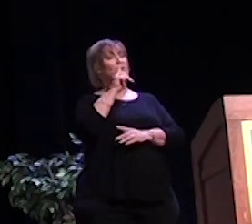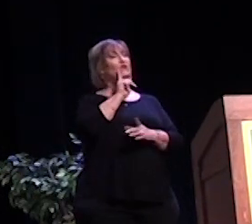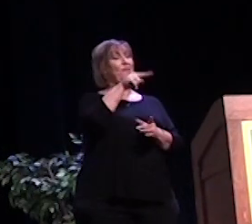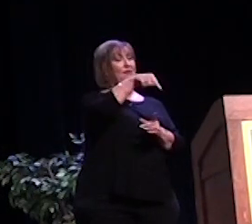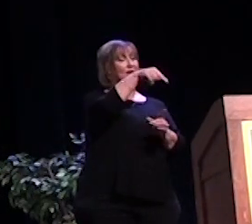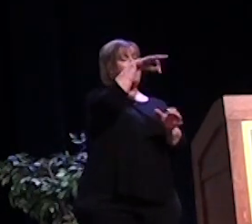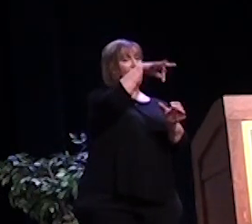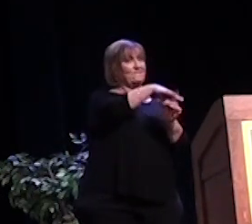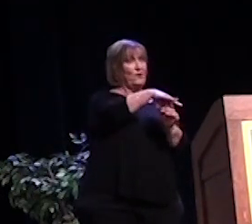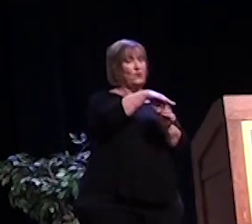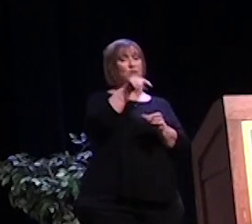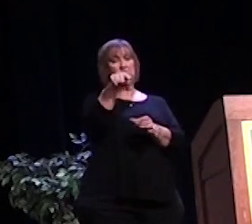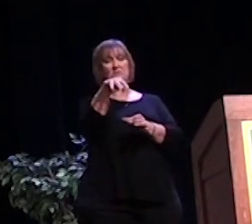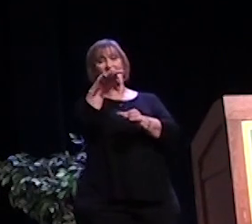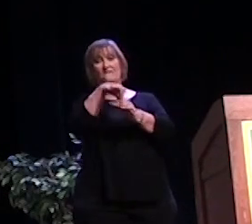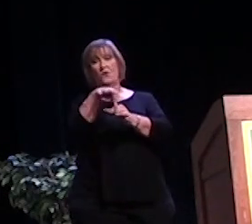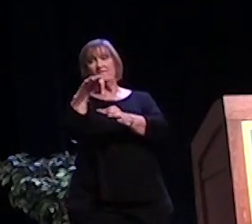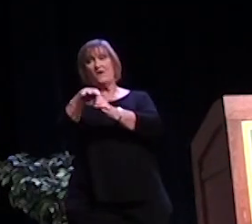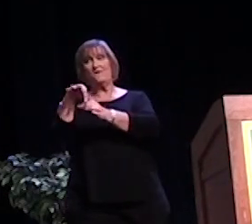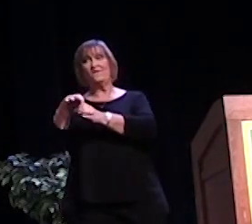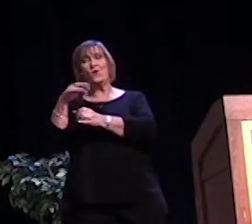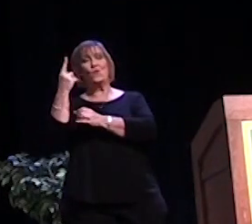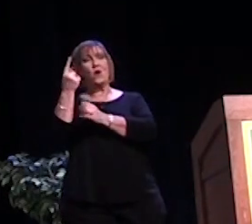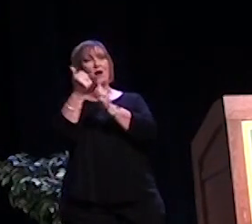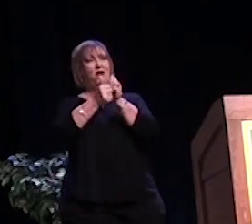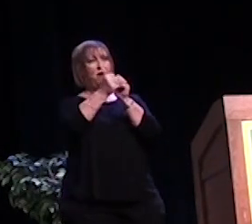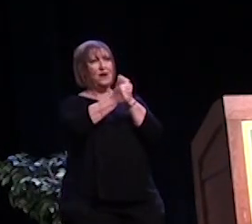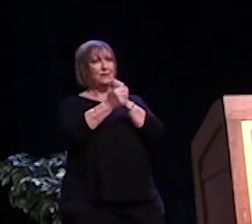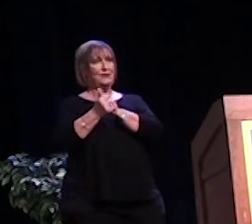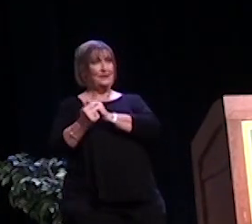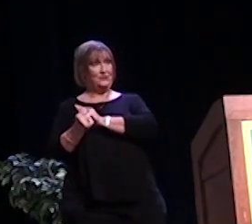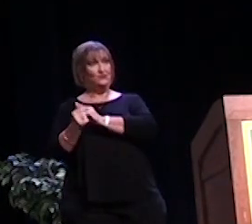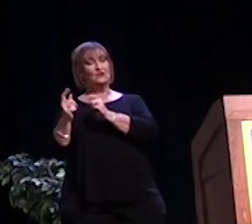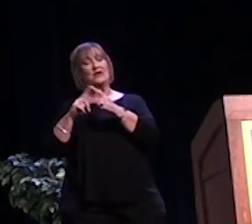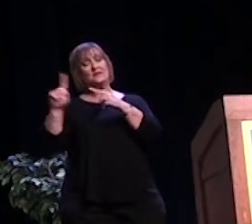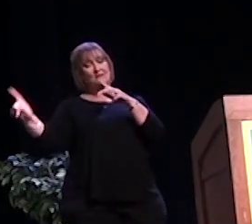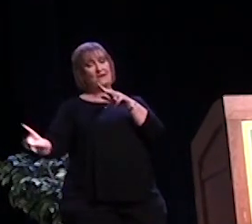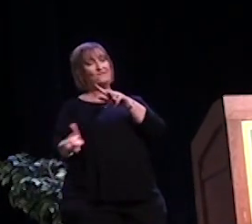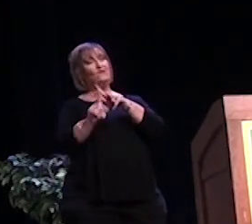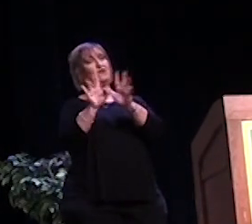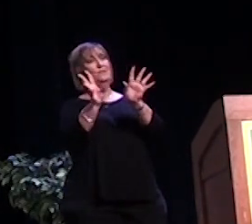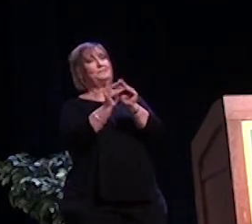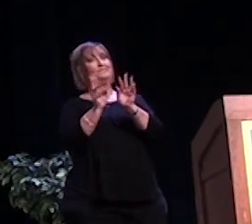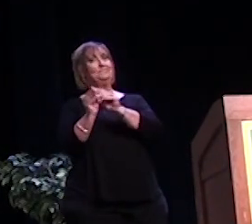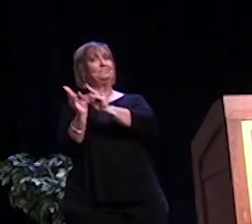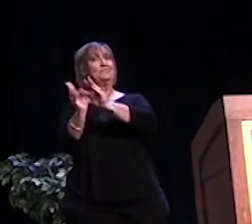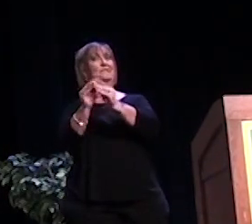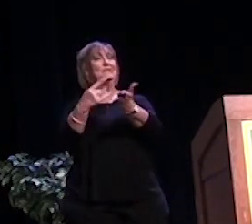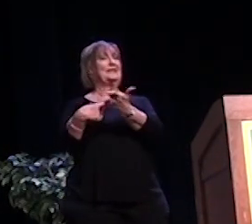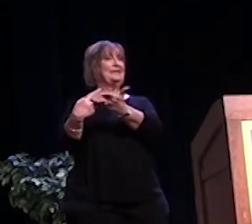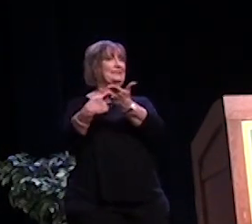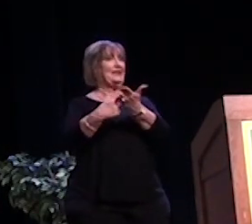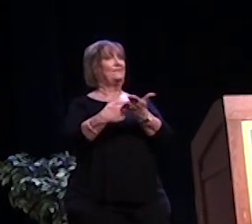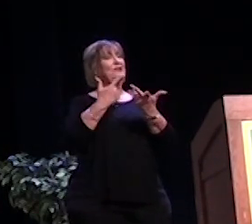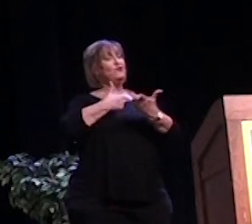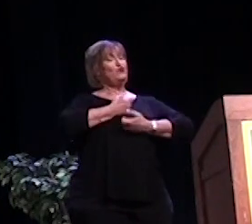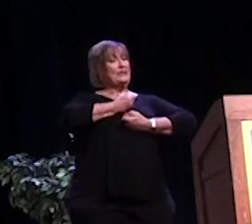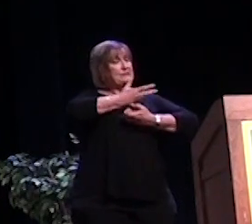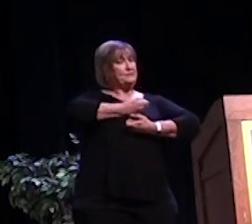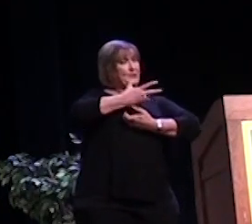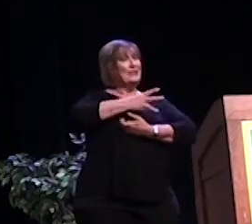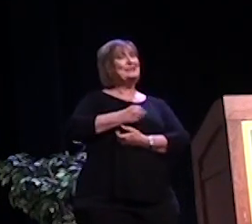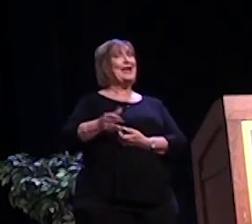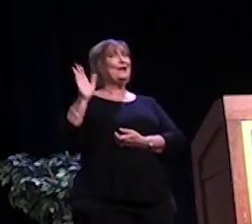wanting to have a better community and show up and listen, and both to be heard and to listen.